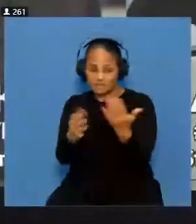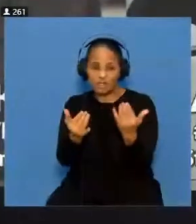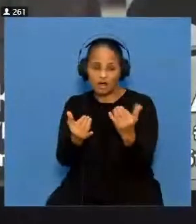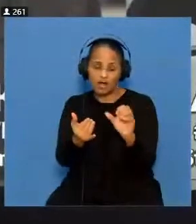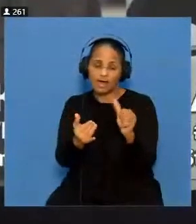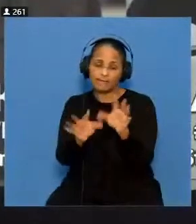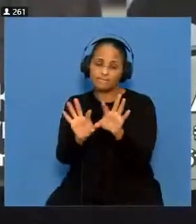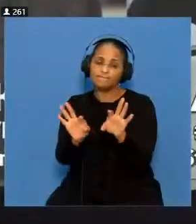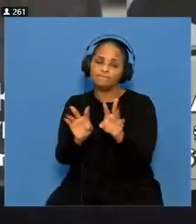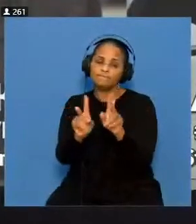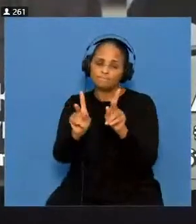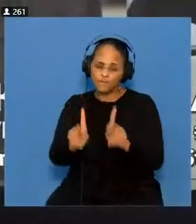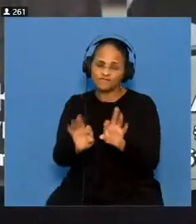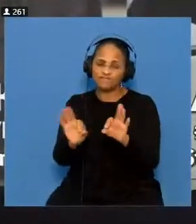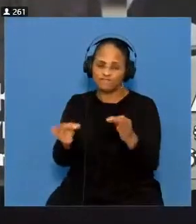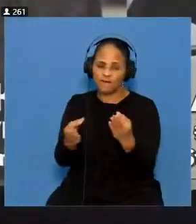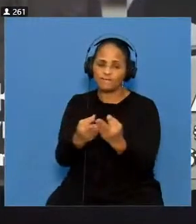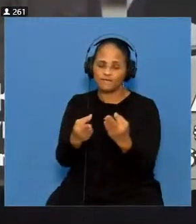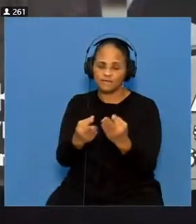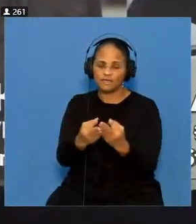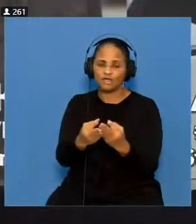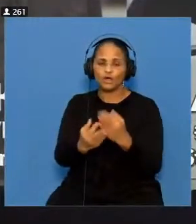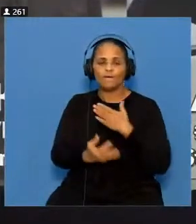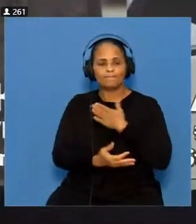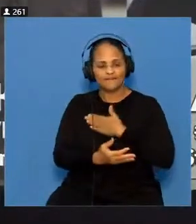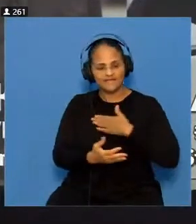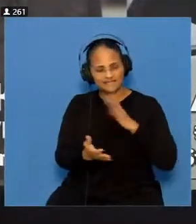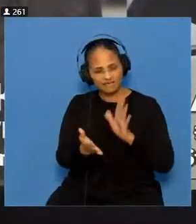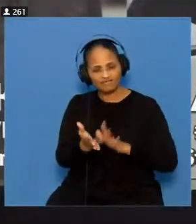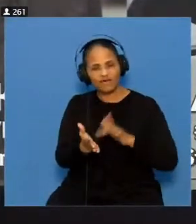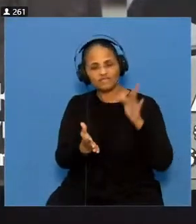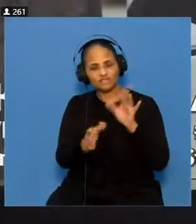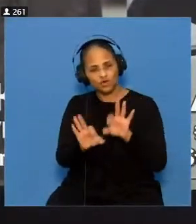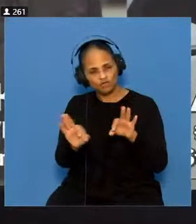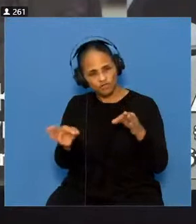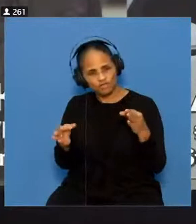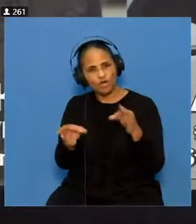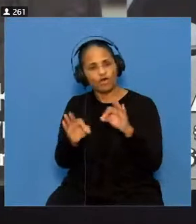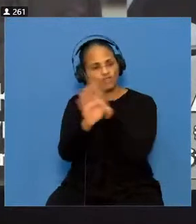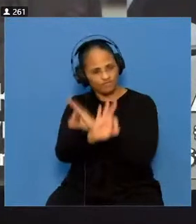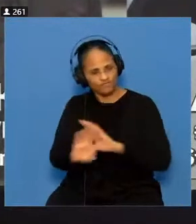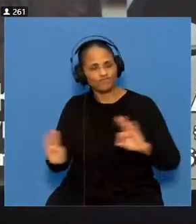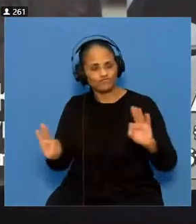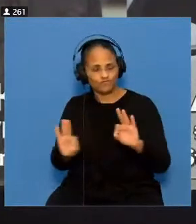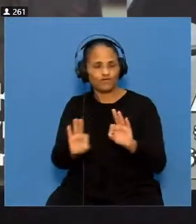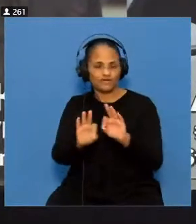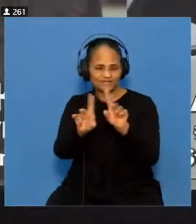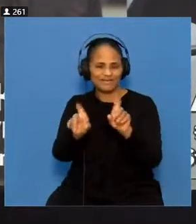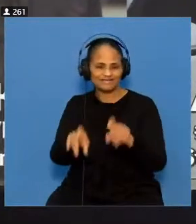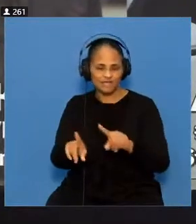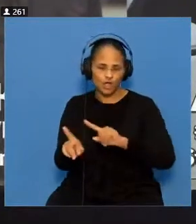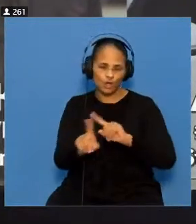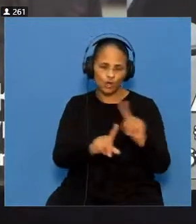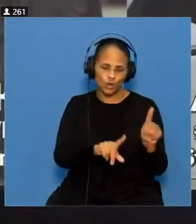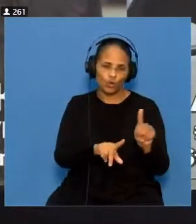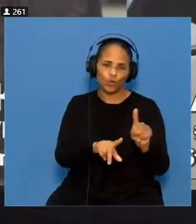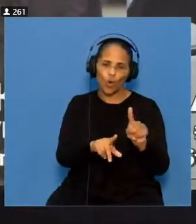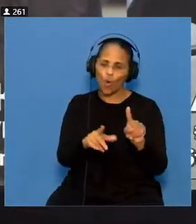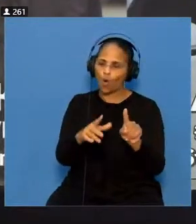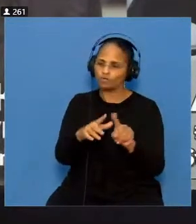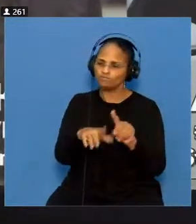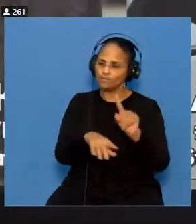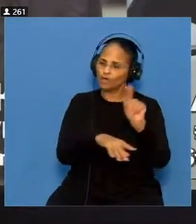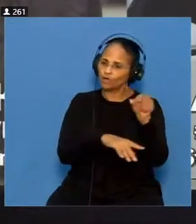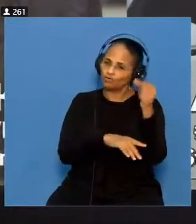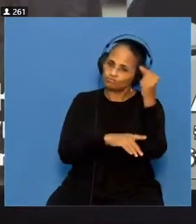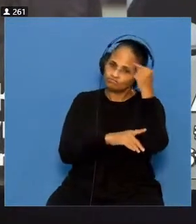may have been out or different things, please take advantage of the free coronavirus testing that is available. You can go on the website